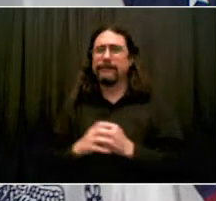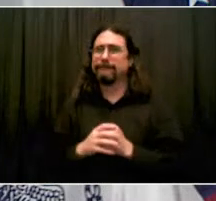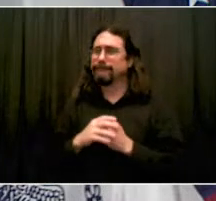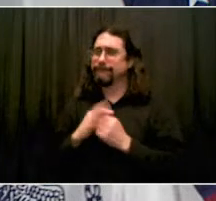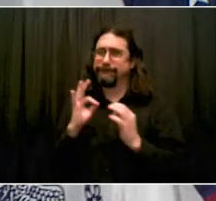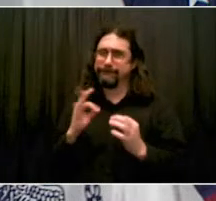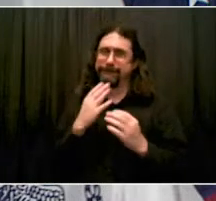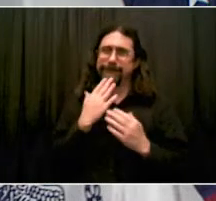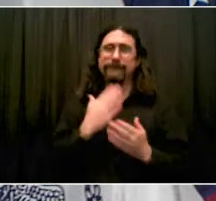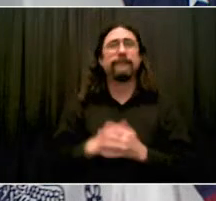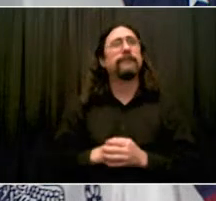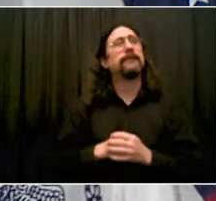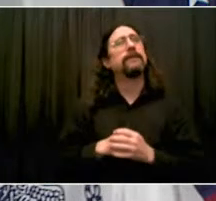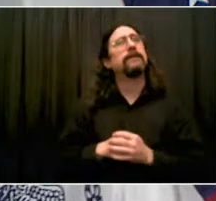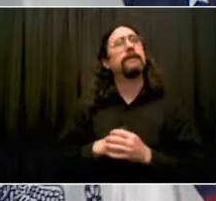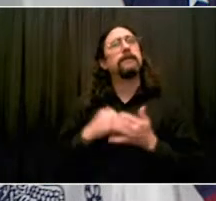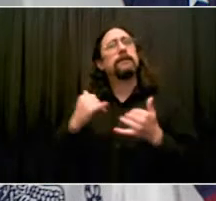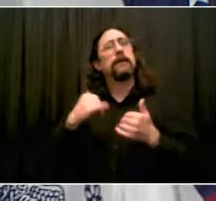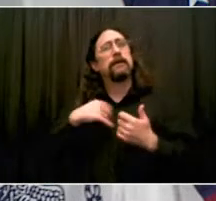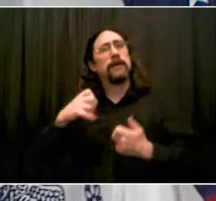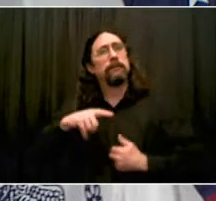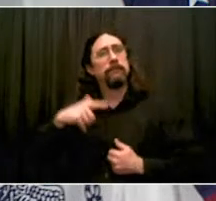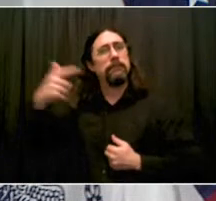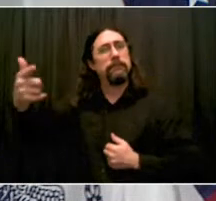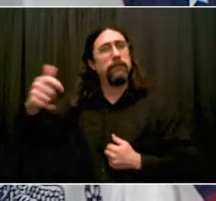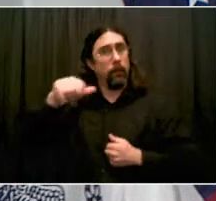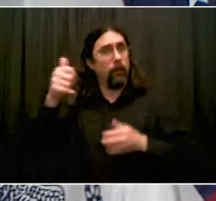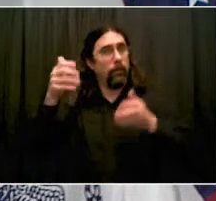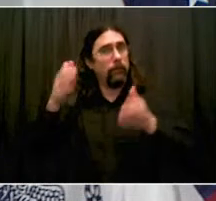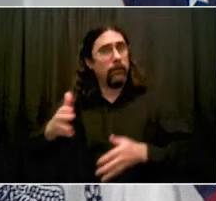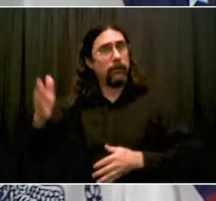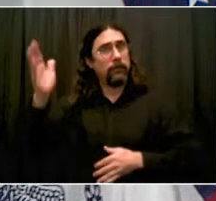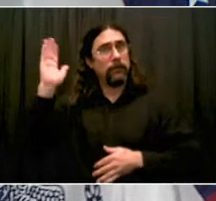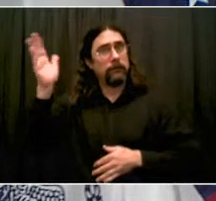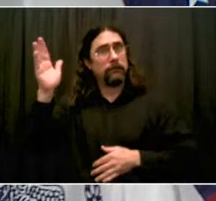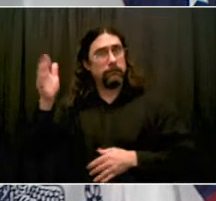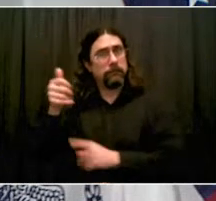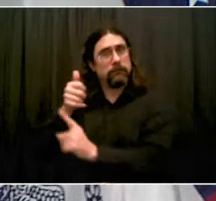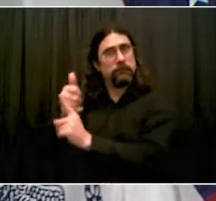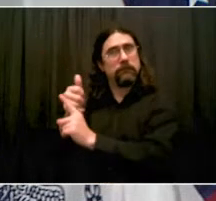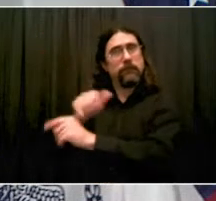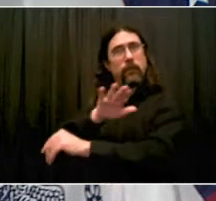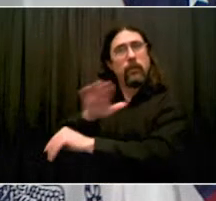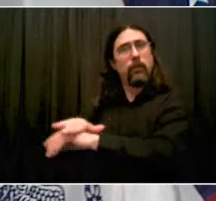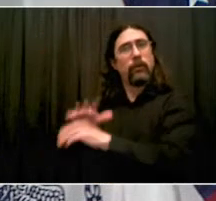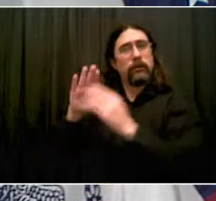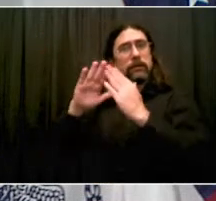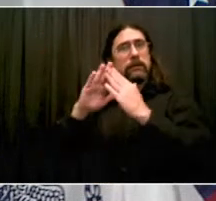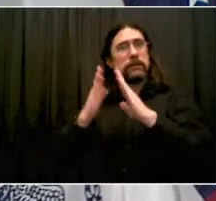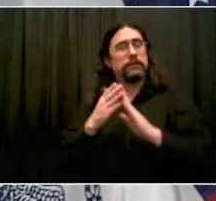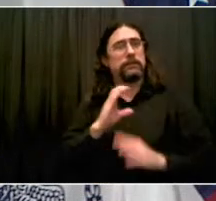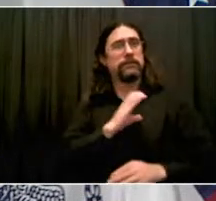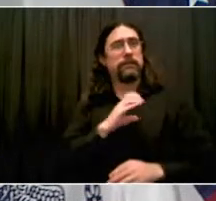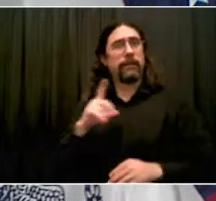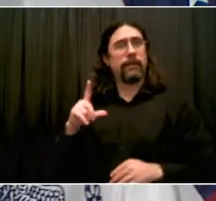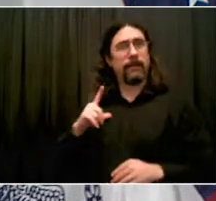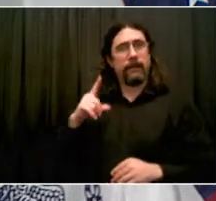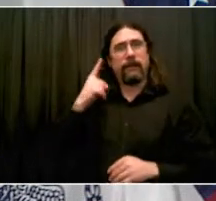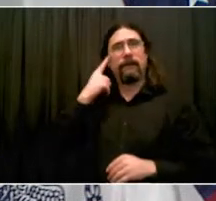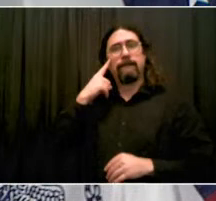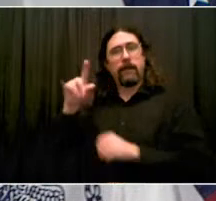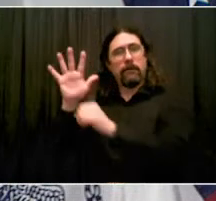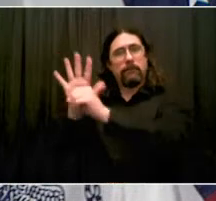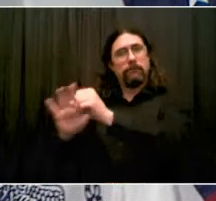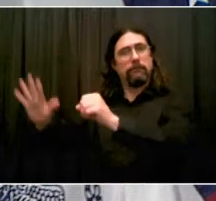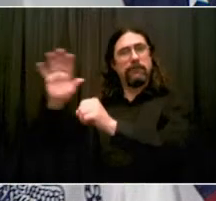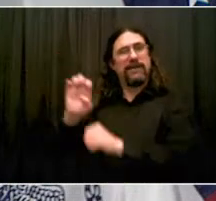her district and East Harlem in the Bronx, but also for the whole people of New York City. She's